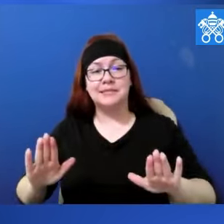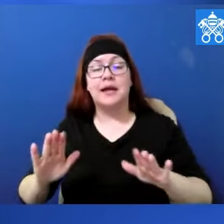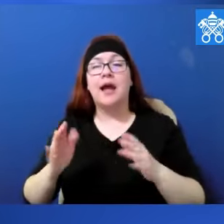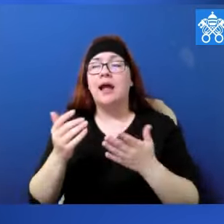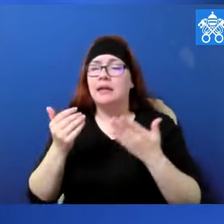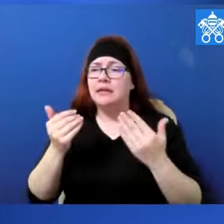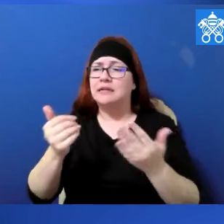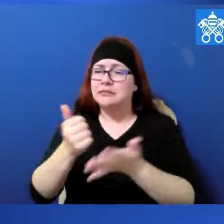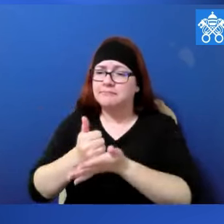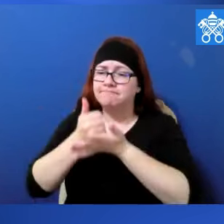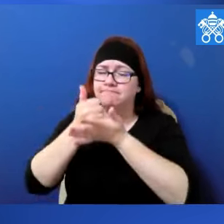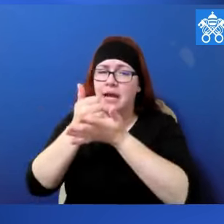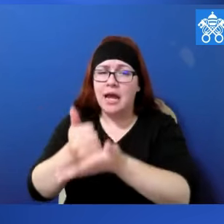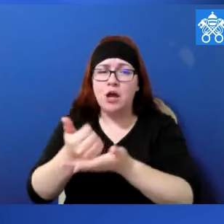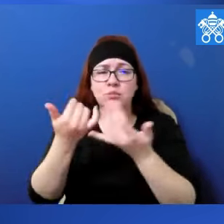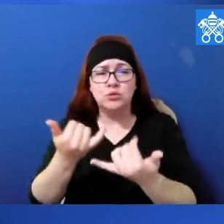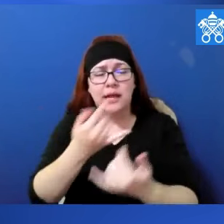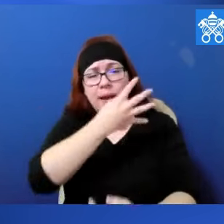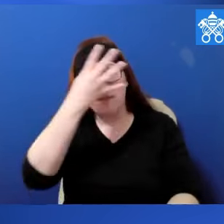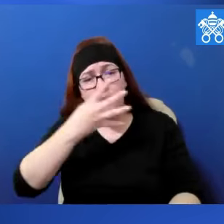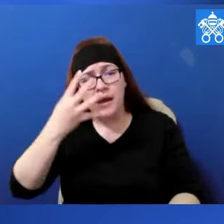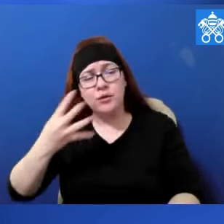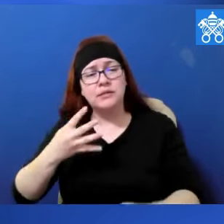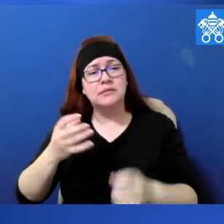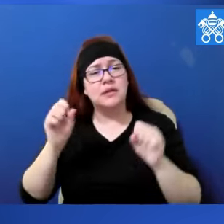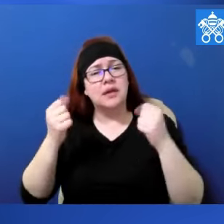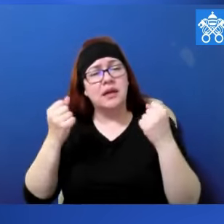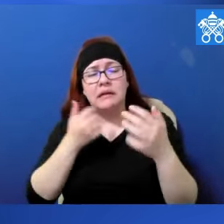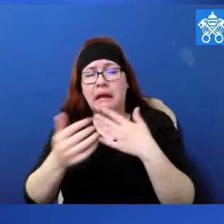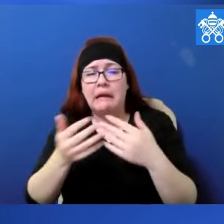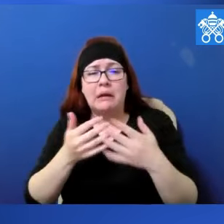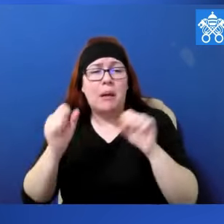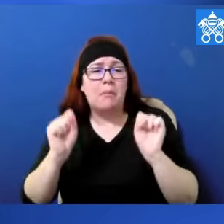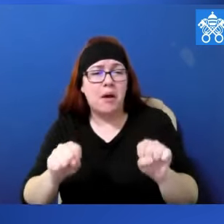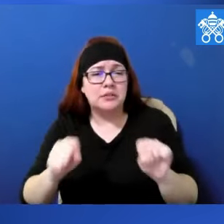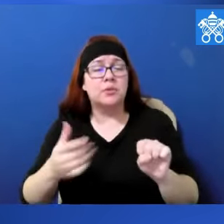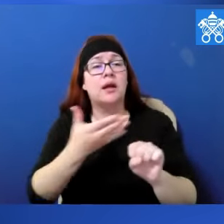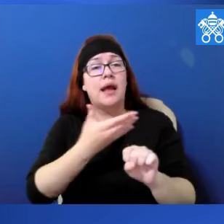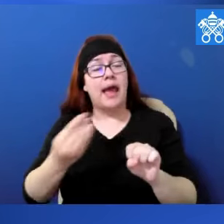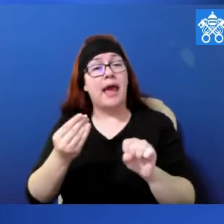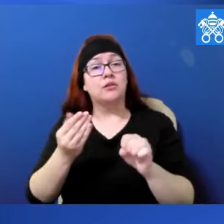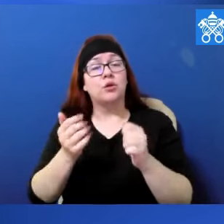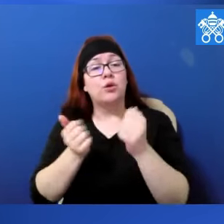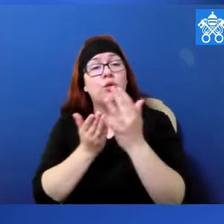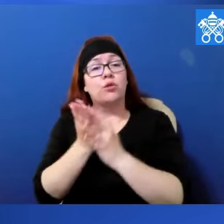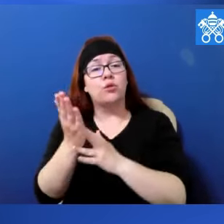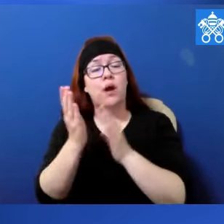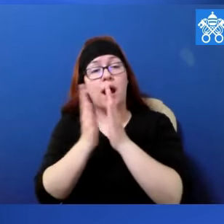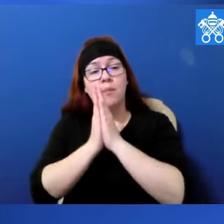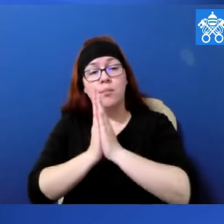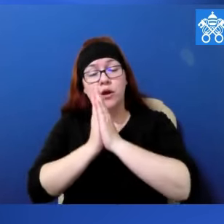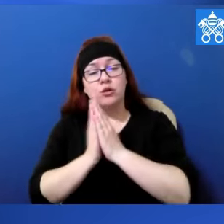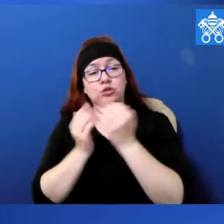Porto Alegre. Let us help today migrants in every possible way, also with the support of our